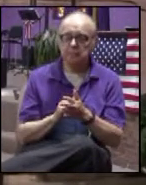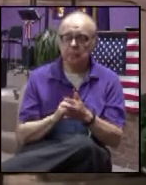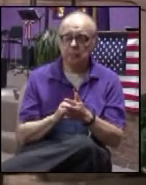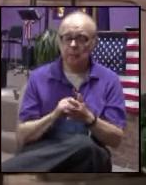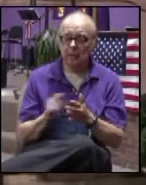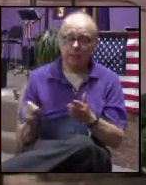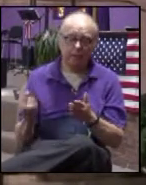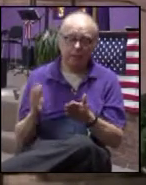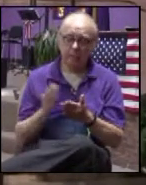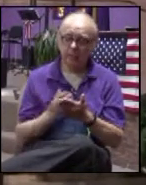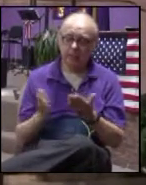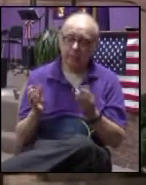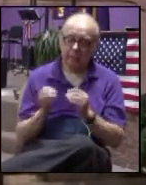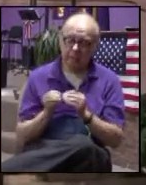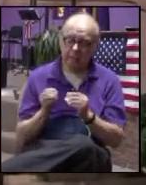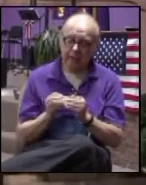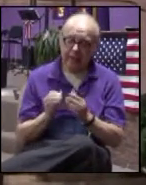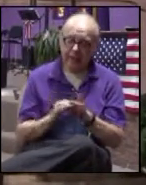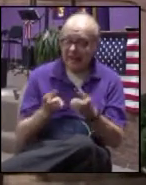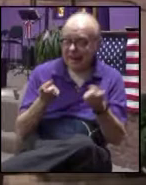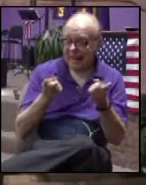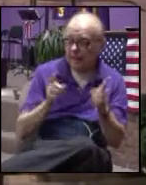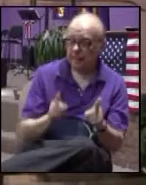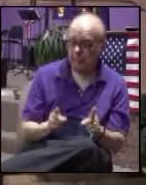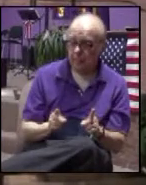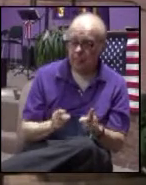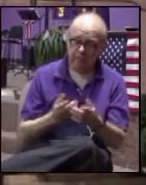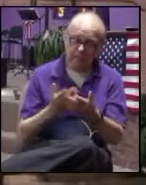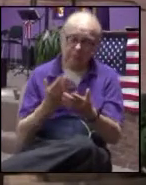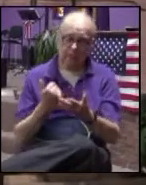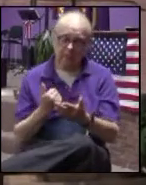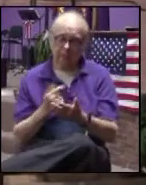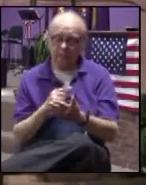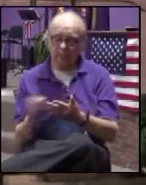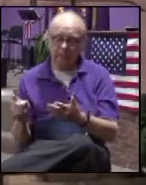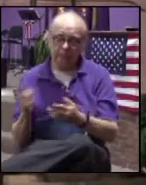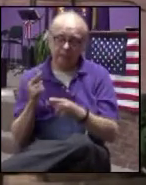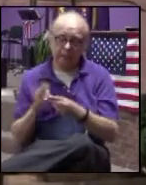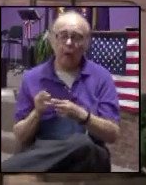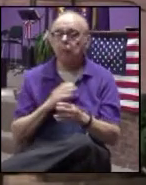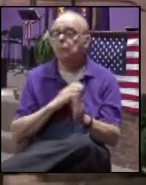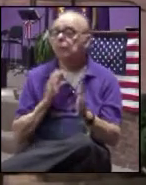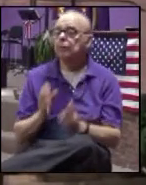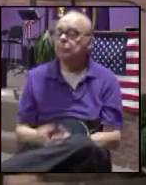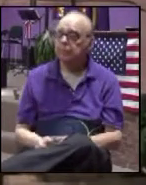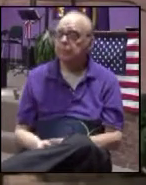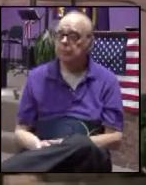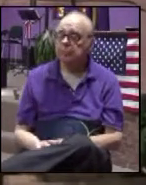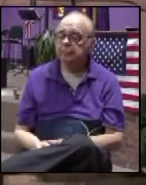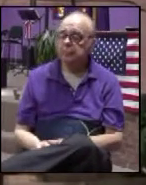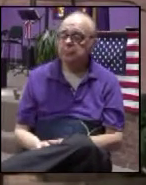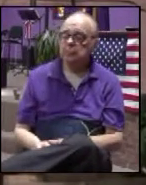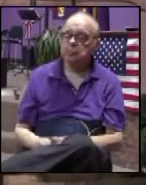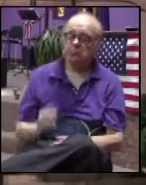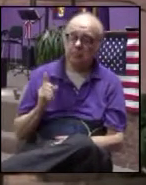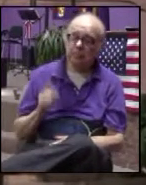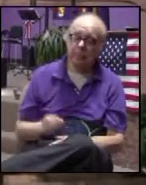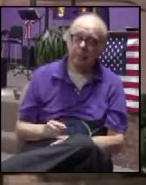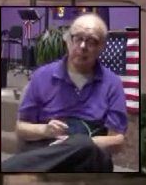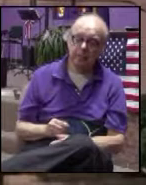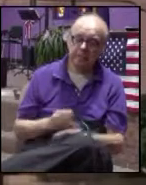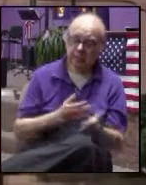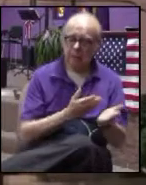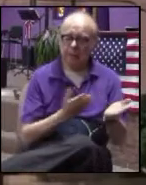was something else that happened before they were called Christians. And we need to bring